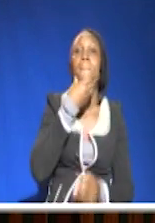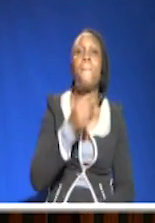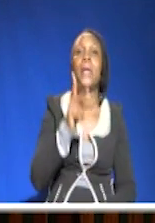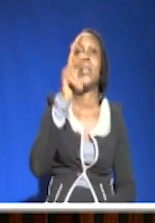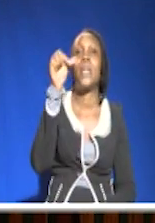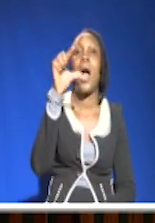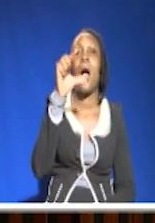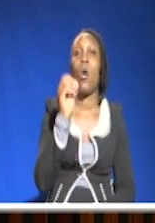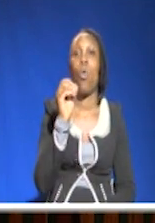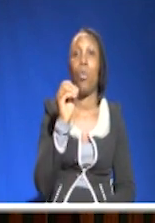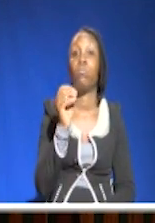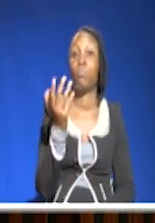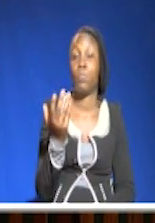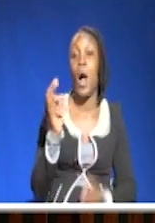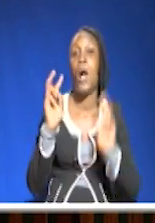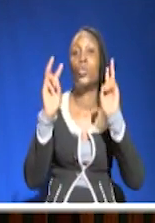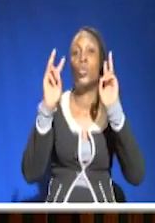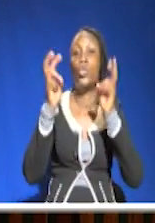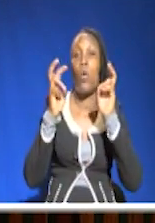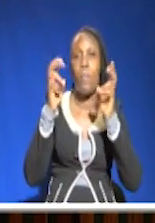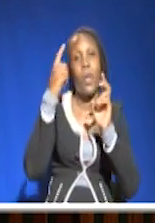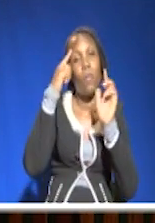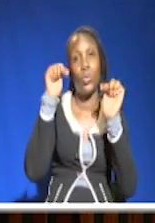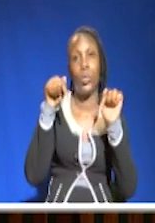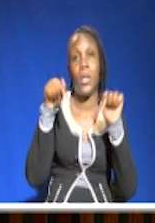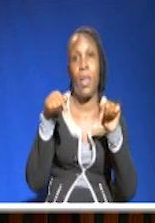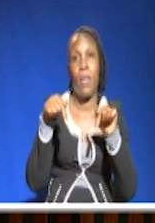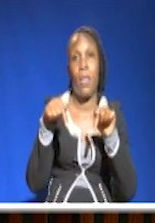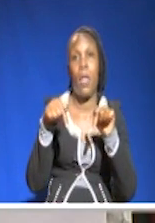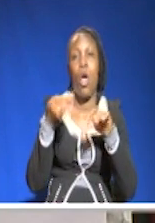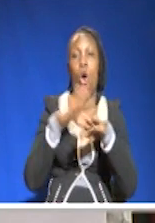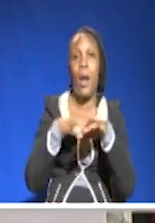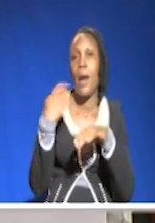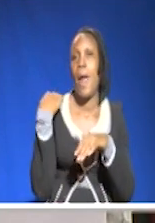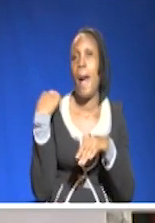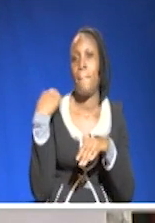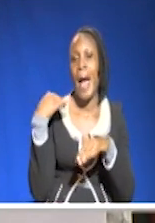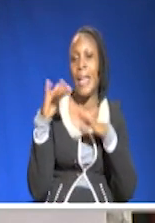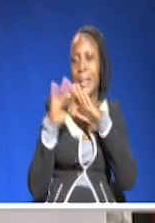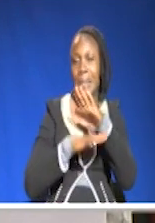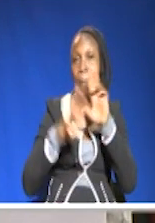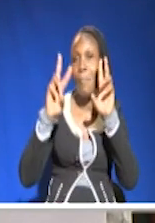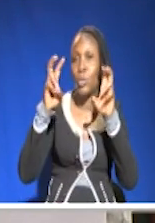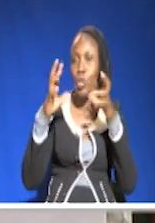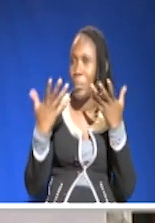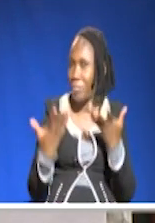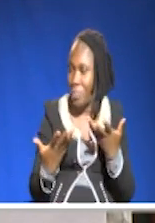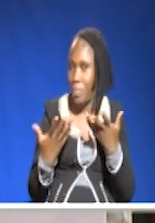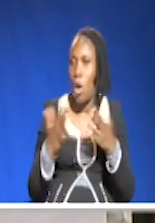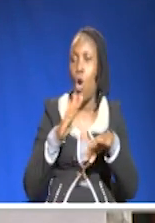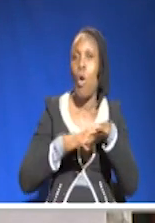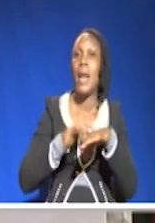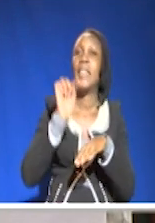Kago. The topic that we're going to do today is on numbers. The subtopic of the day will